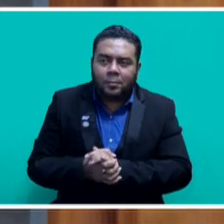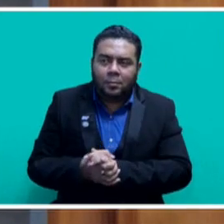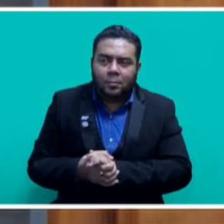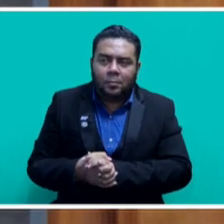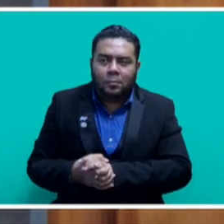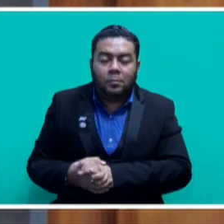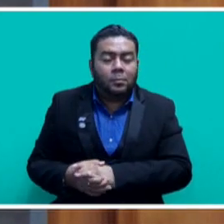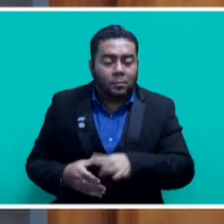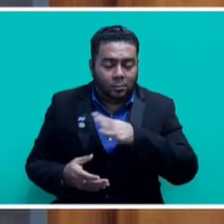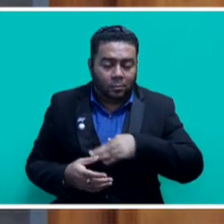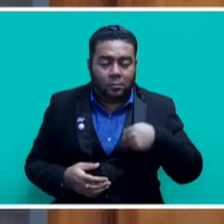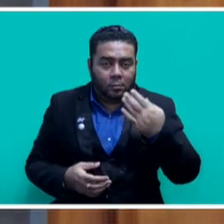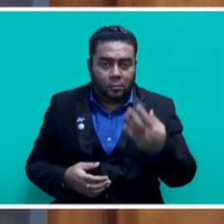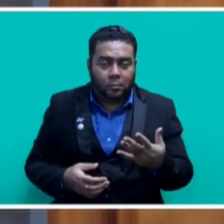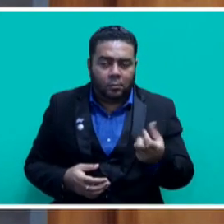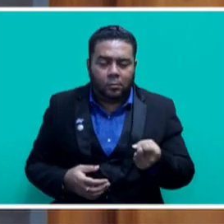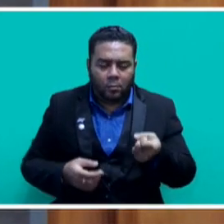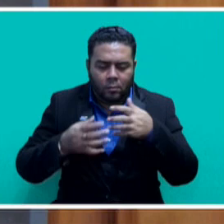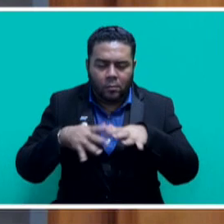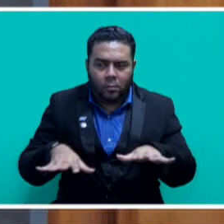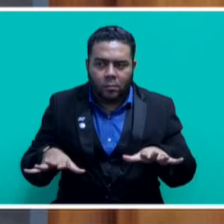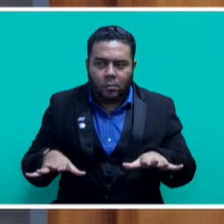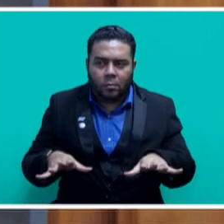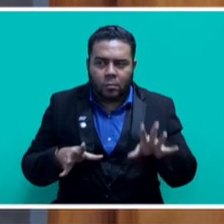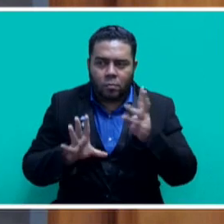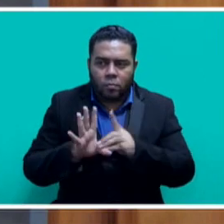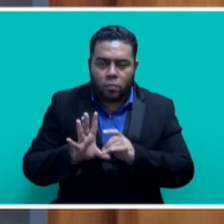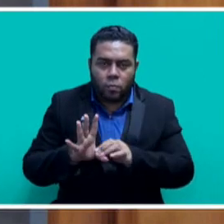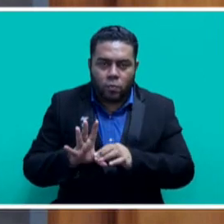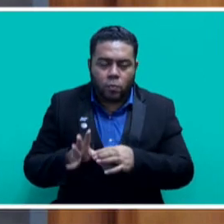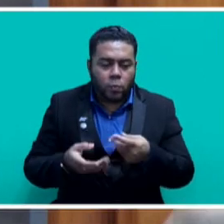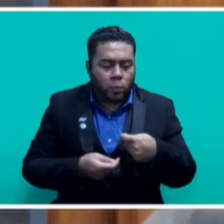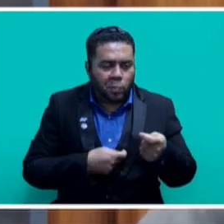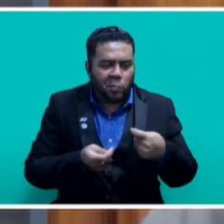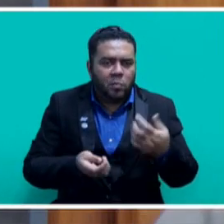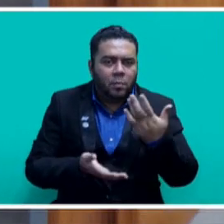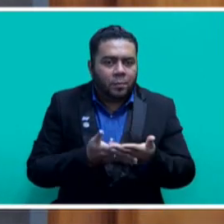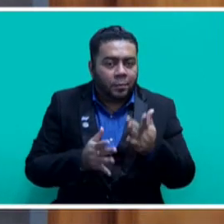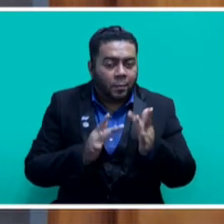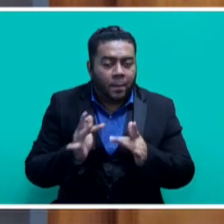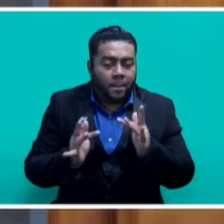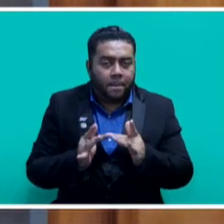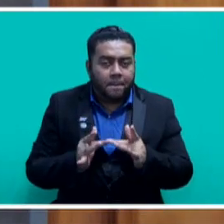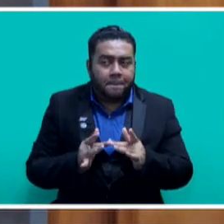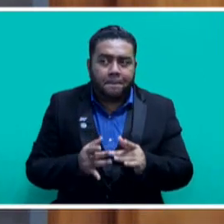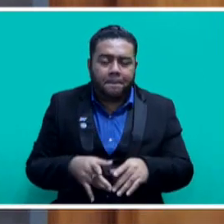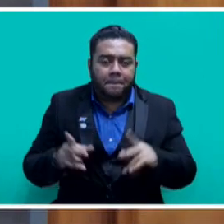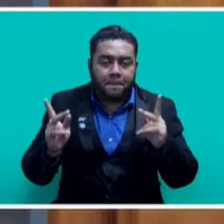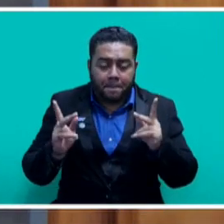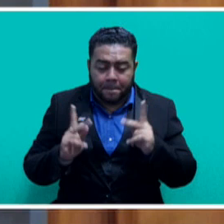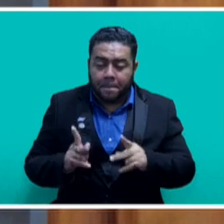the initiative to venture into digital money and online transaction, and this fiscal